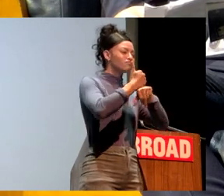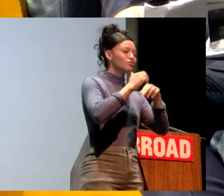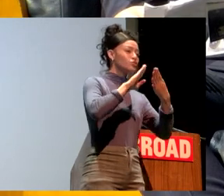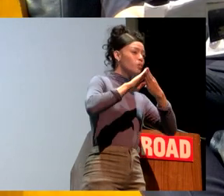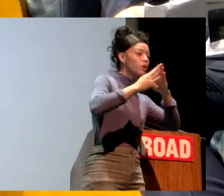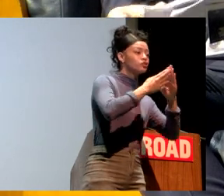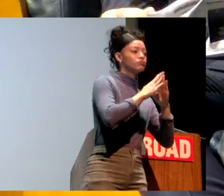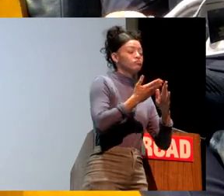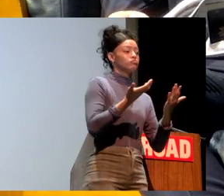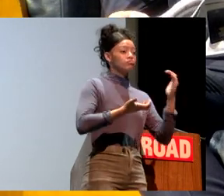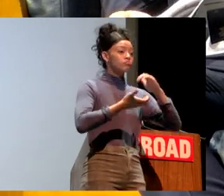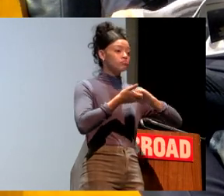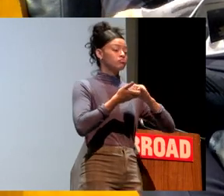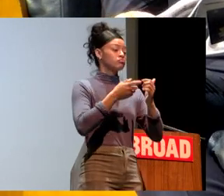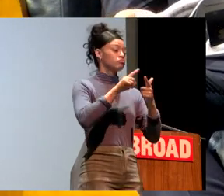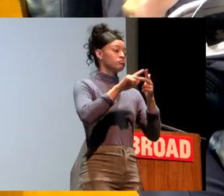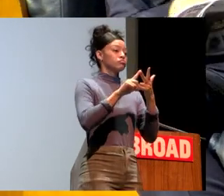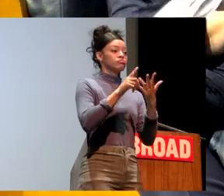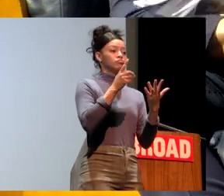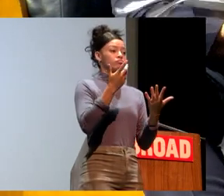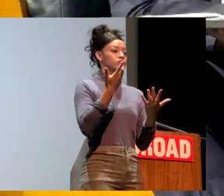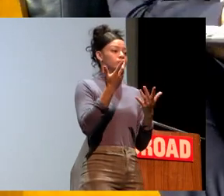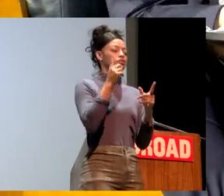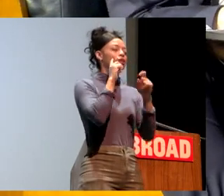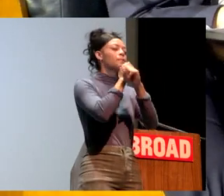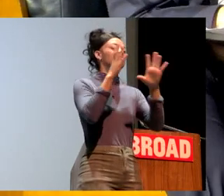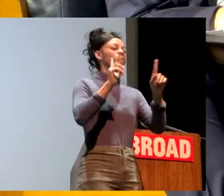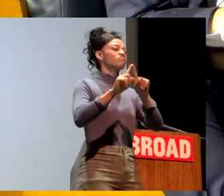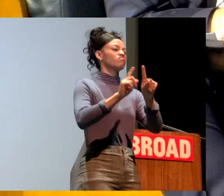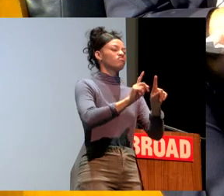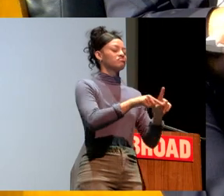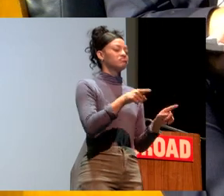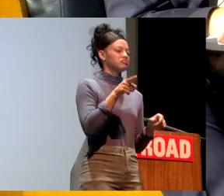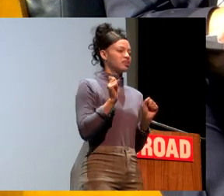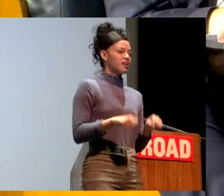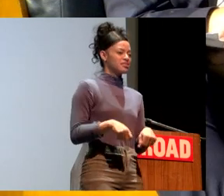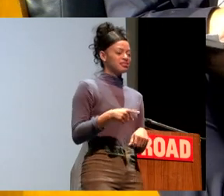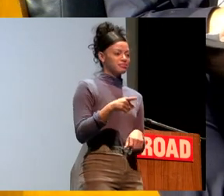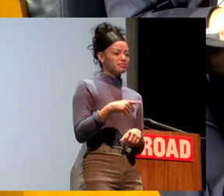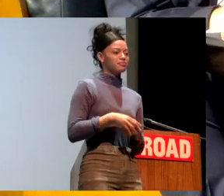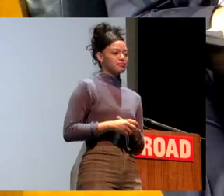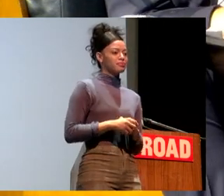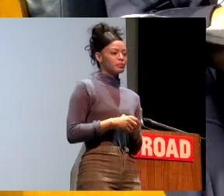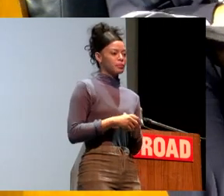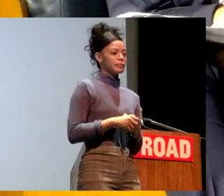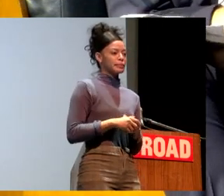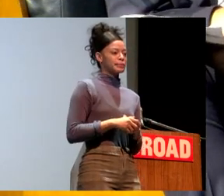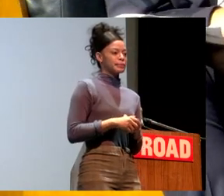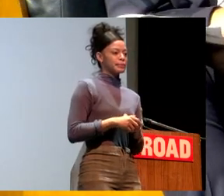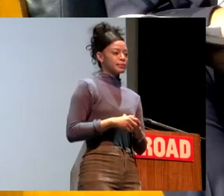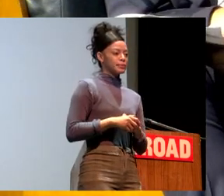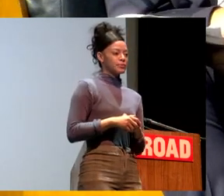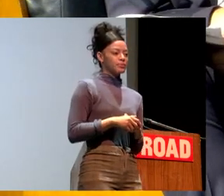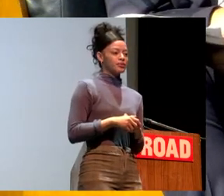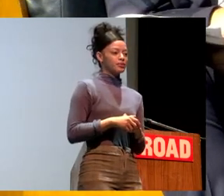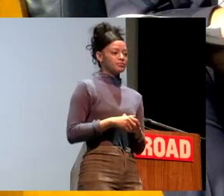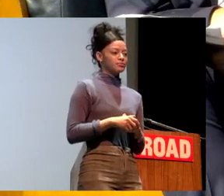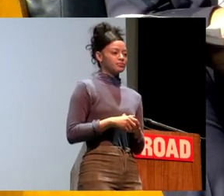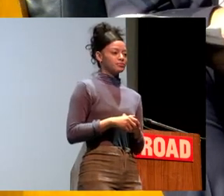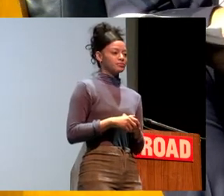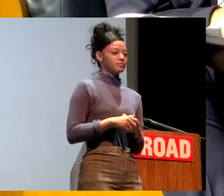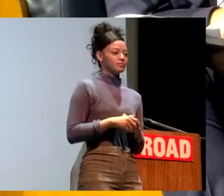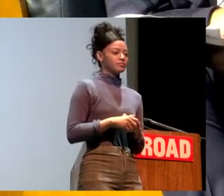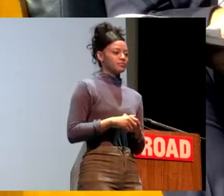only game makers are using it, but now, you know, stuff like Animal Crossing, there's a big business of really smart kids who are making patterns and